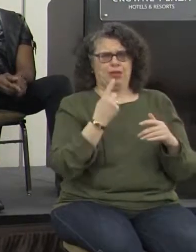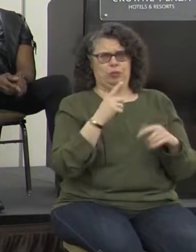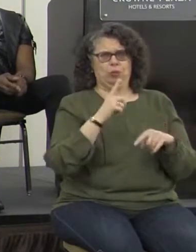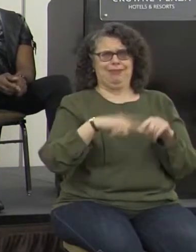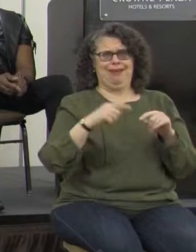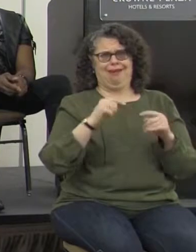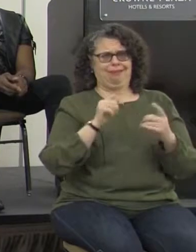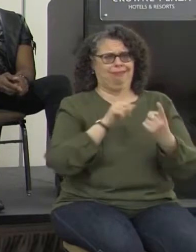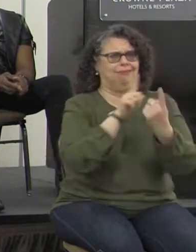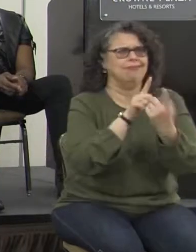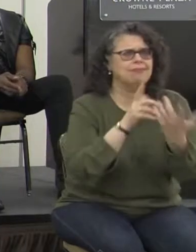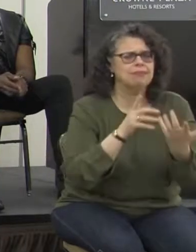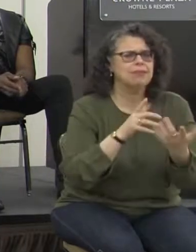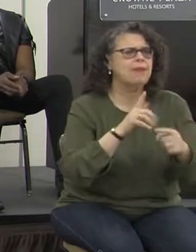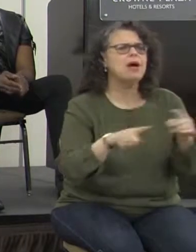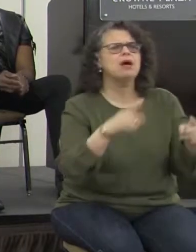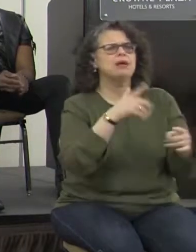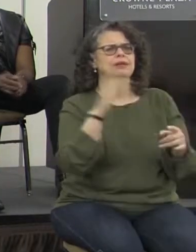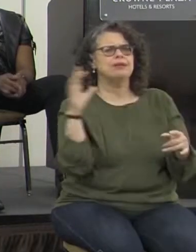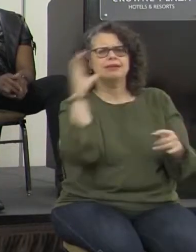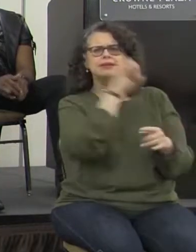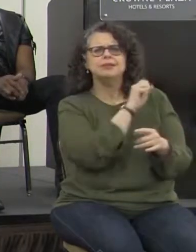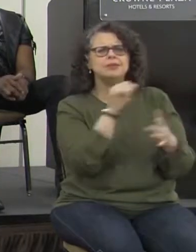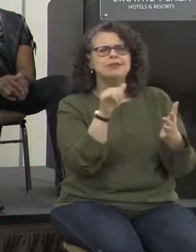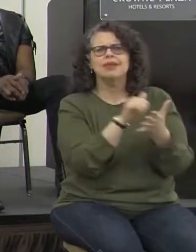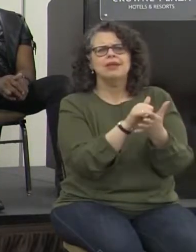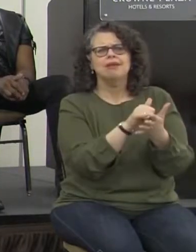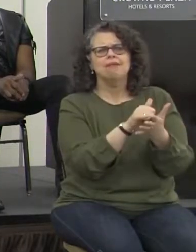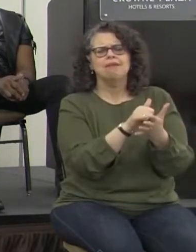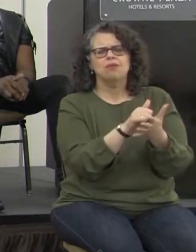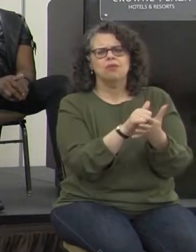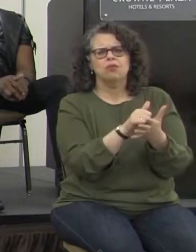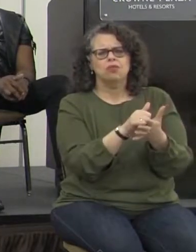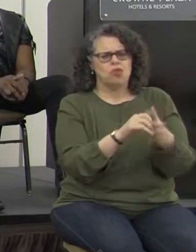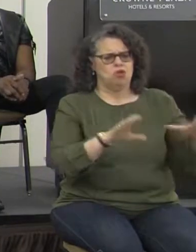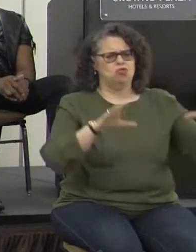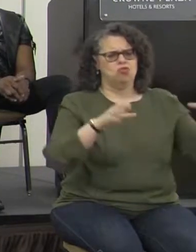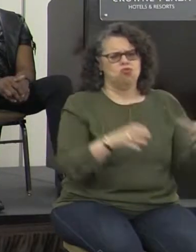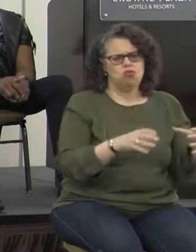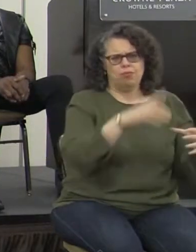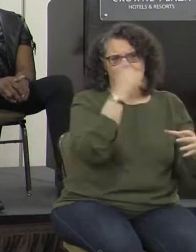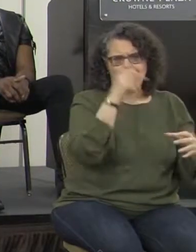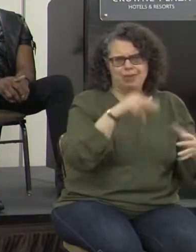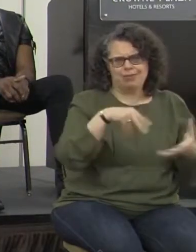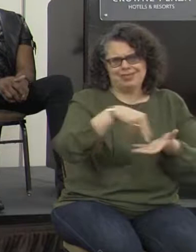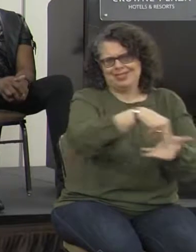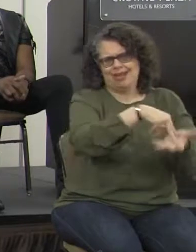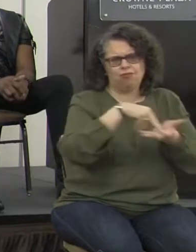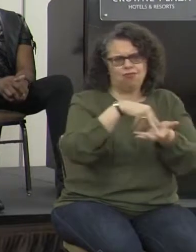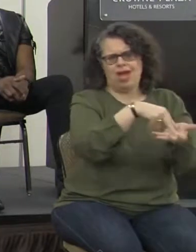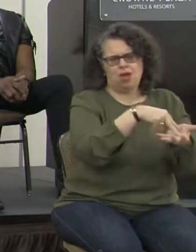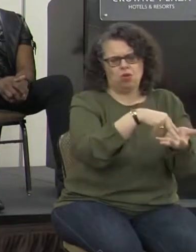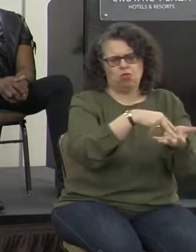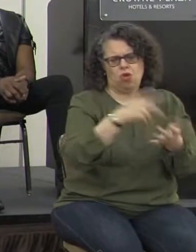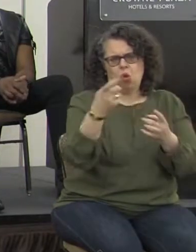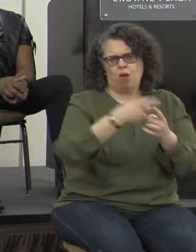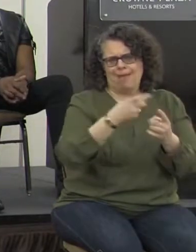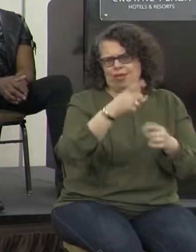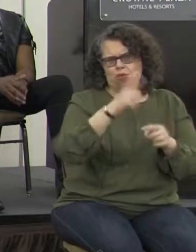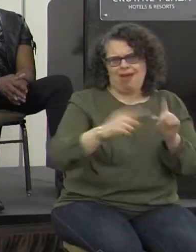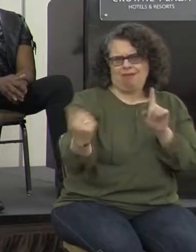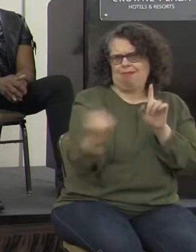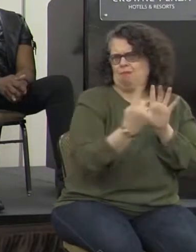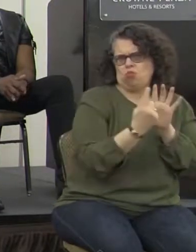the assumption that just because a group of black people are standing around that we are automatically